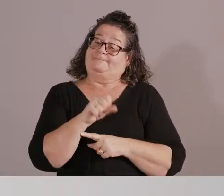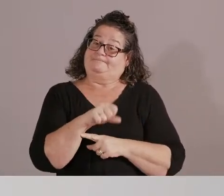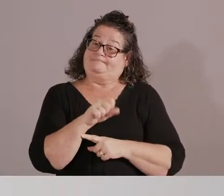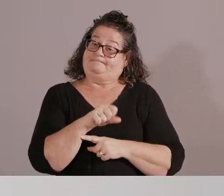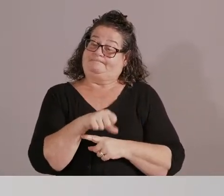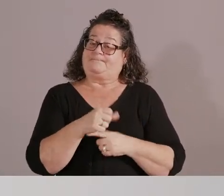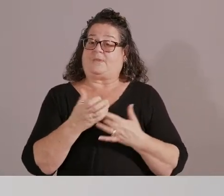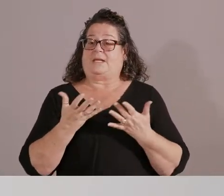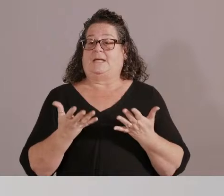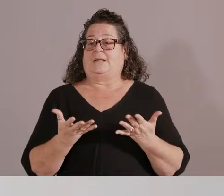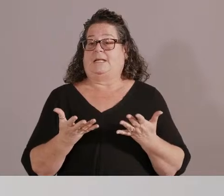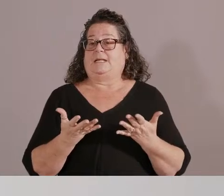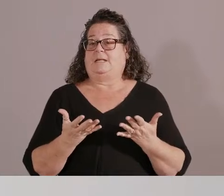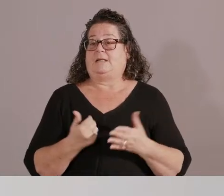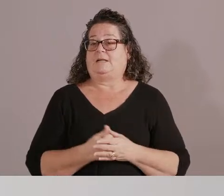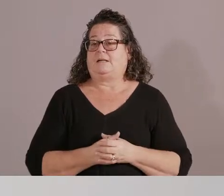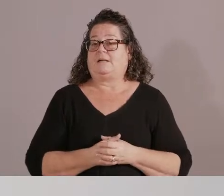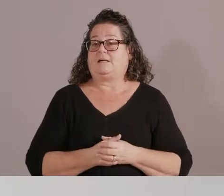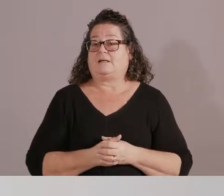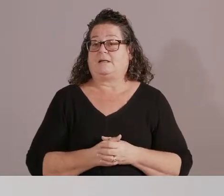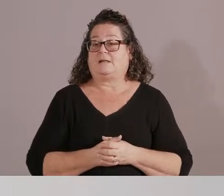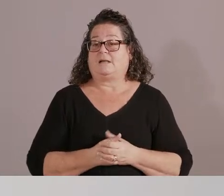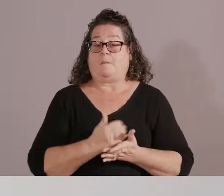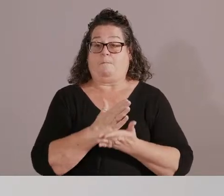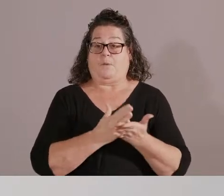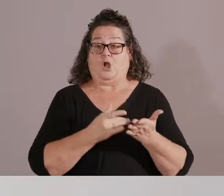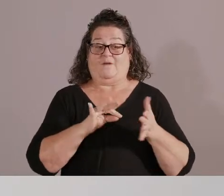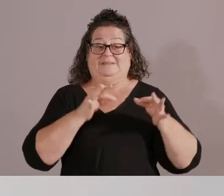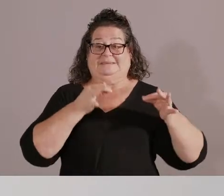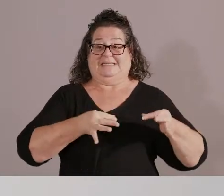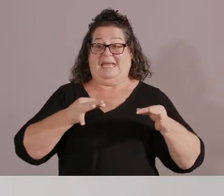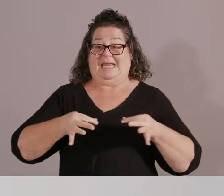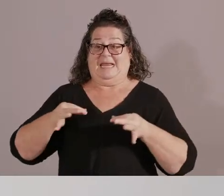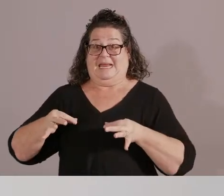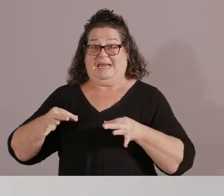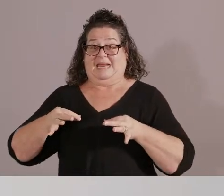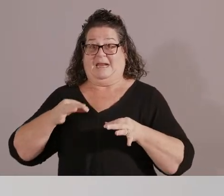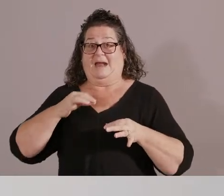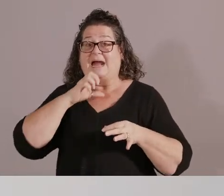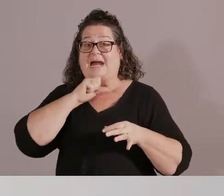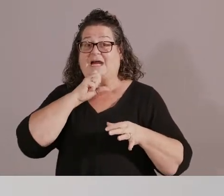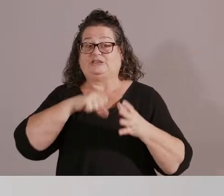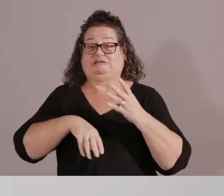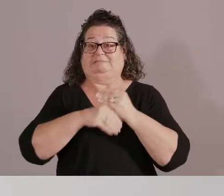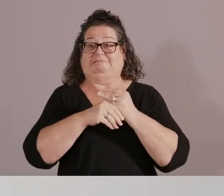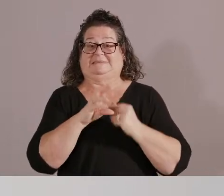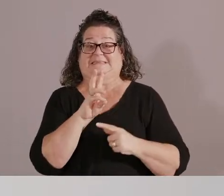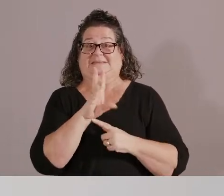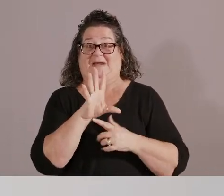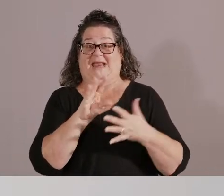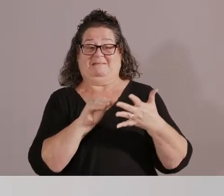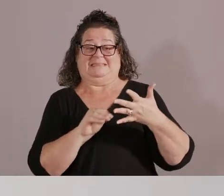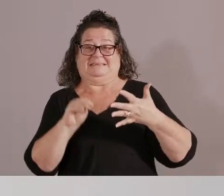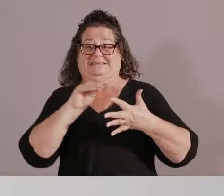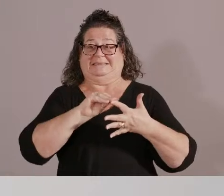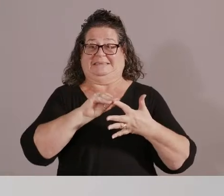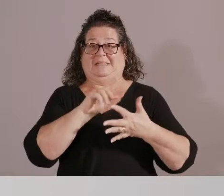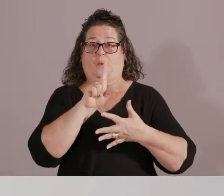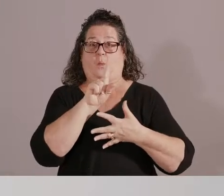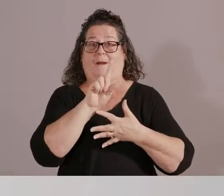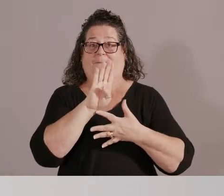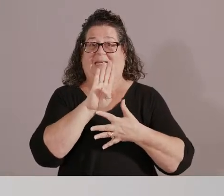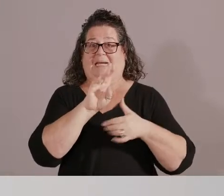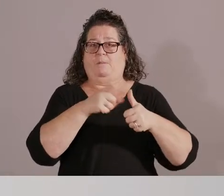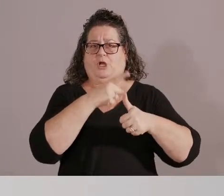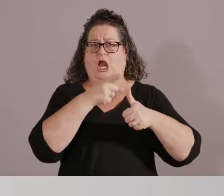decision-making for adding those that are 65 and older to our prioritized phase 1B, because we know that the majority of deaths for